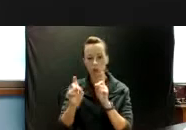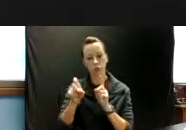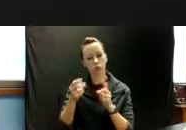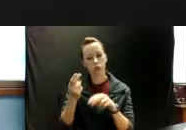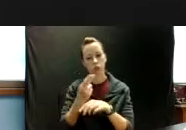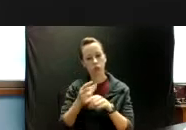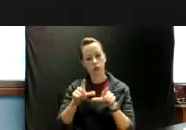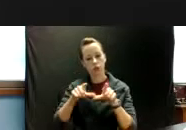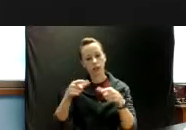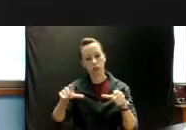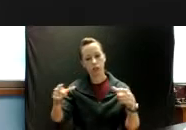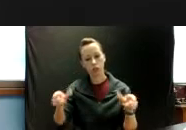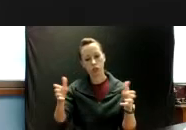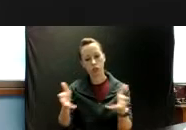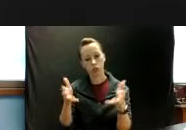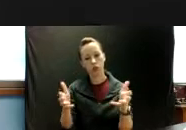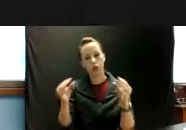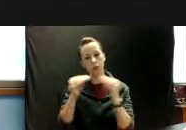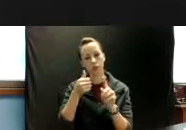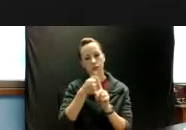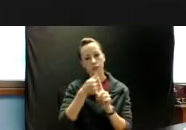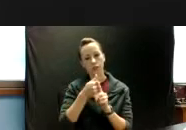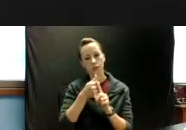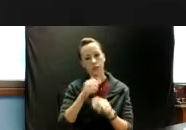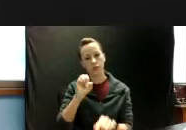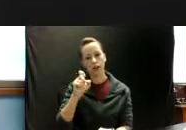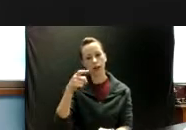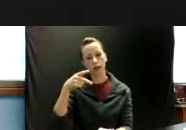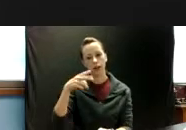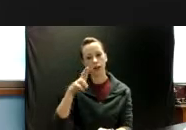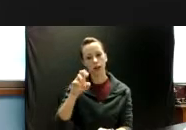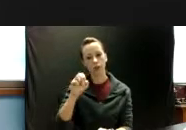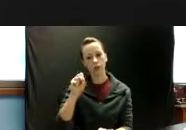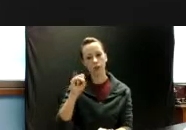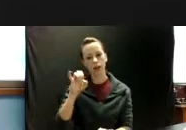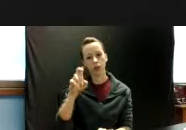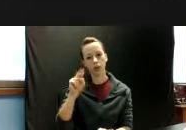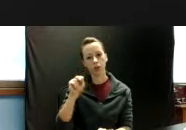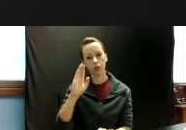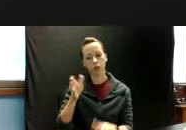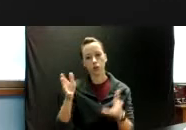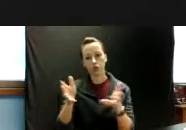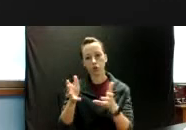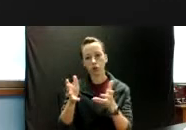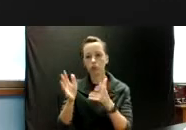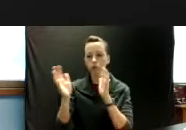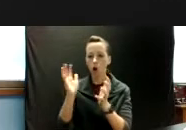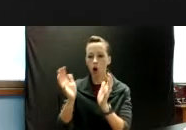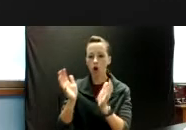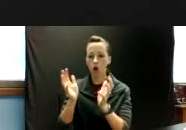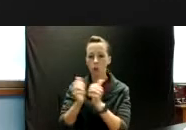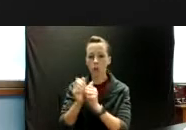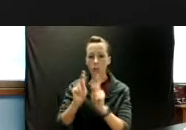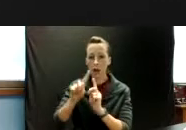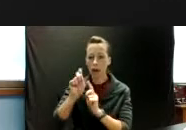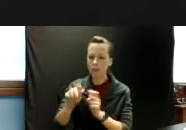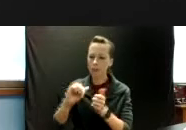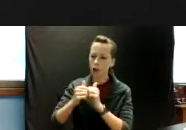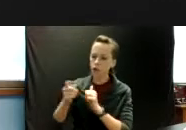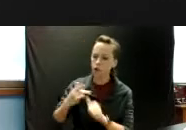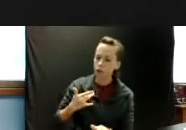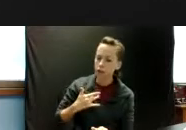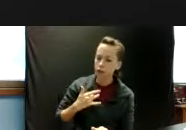more self-expression and promotes talking to people and asking them how they feel rather than saying things that